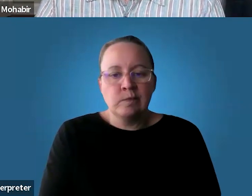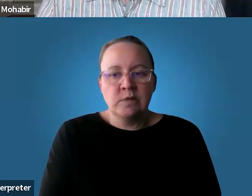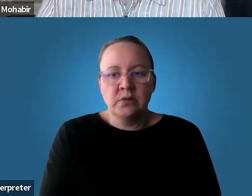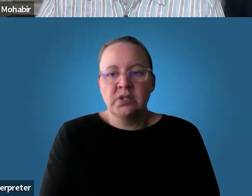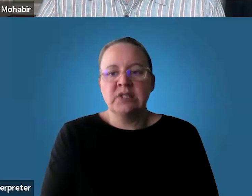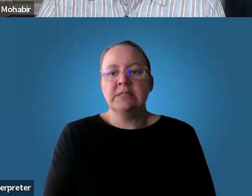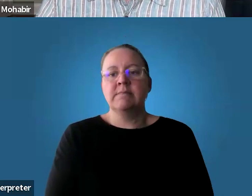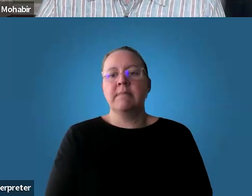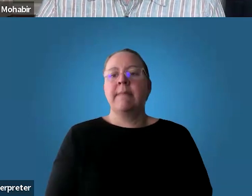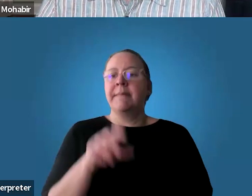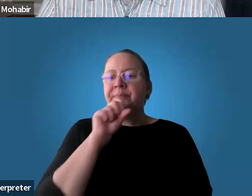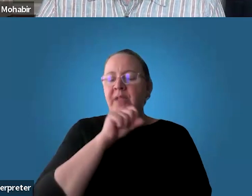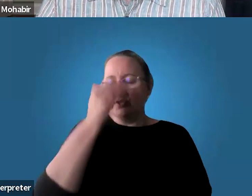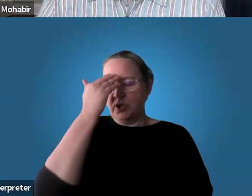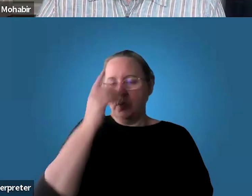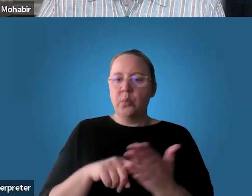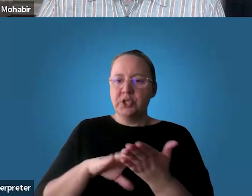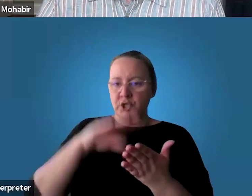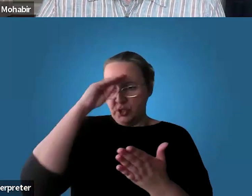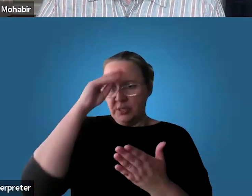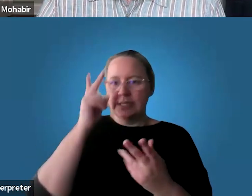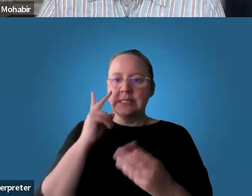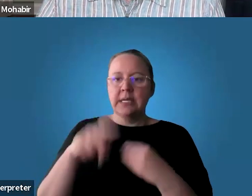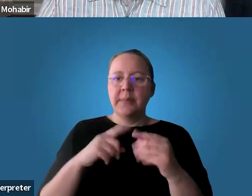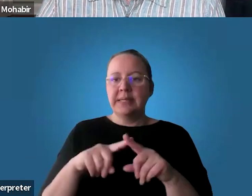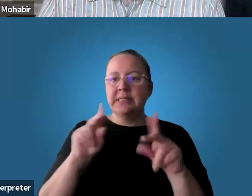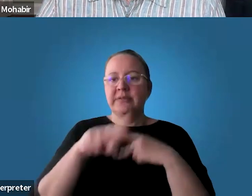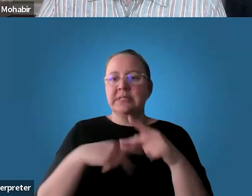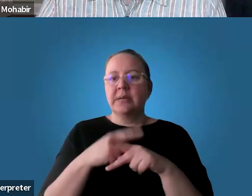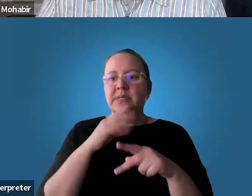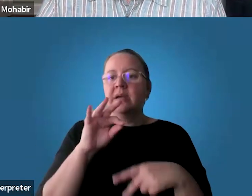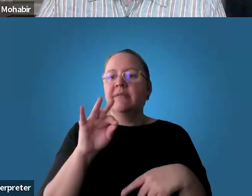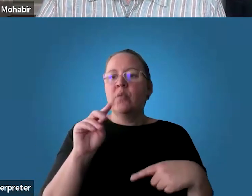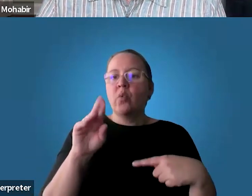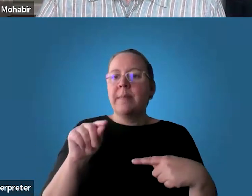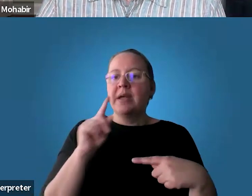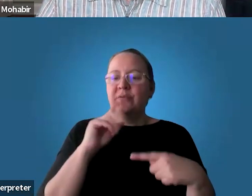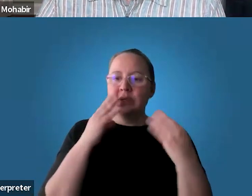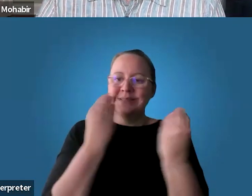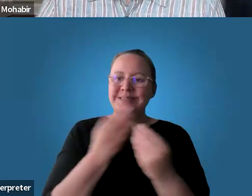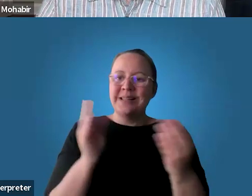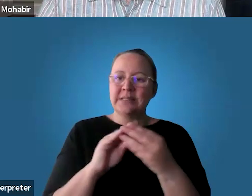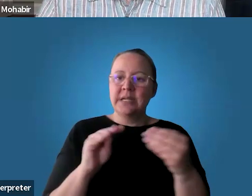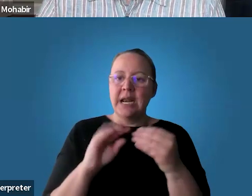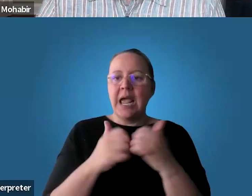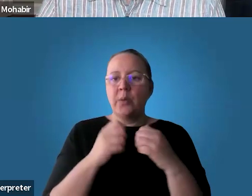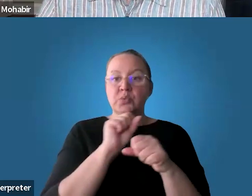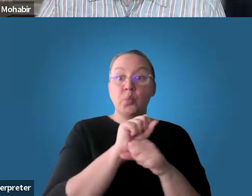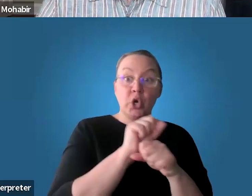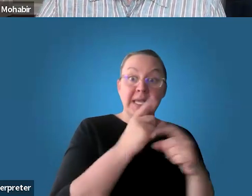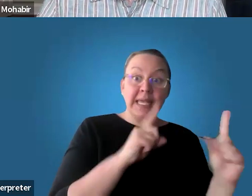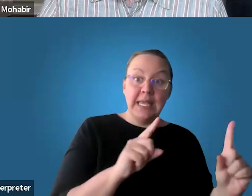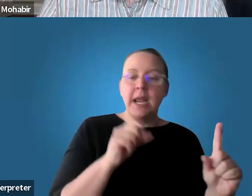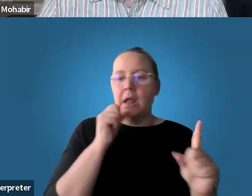Layla asks, I'd love to know what you're learning and seeing about the different types of formats for telling stories and how they are working or not